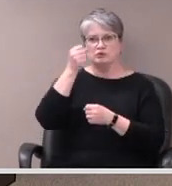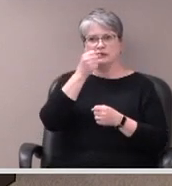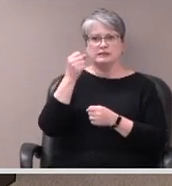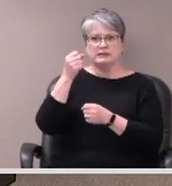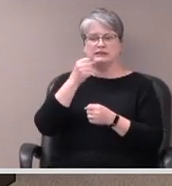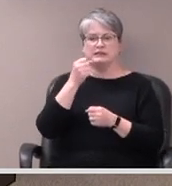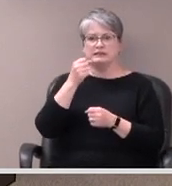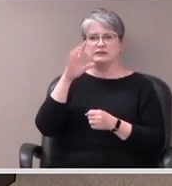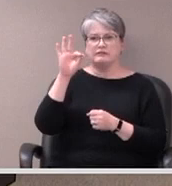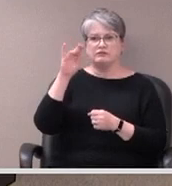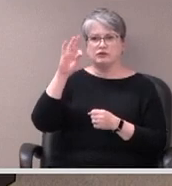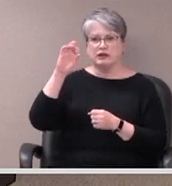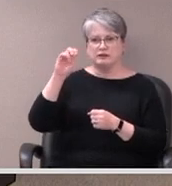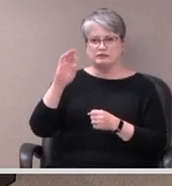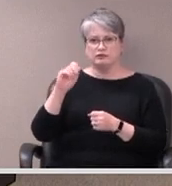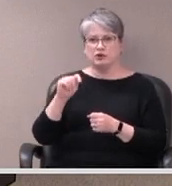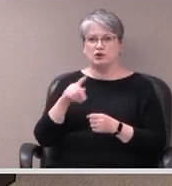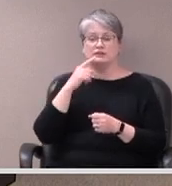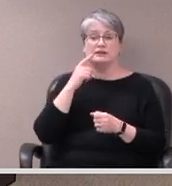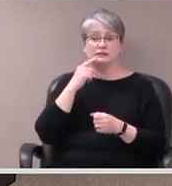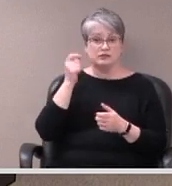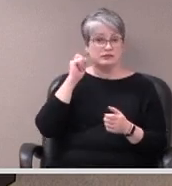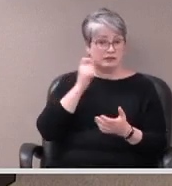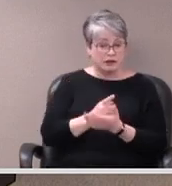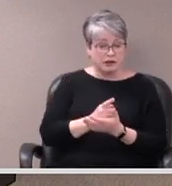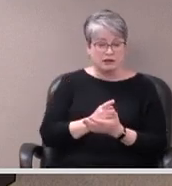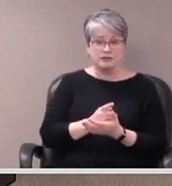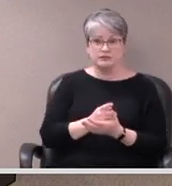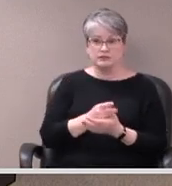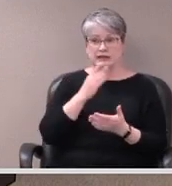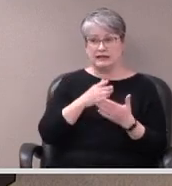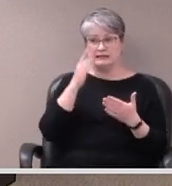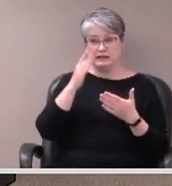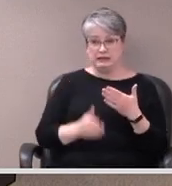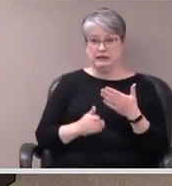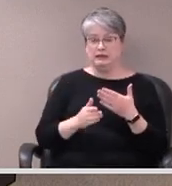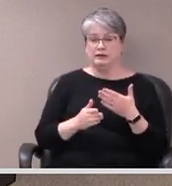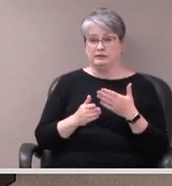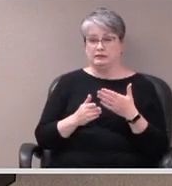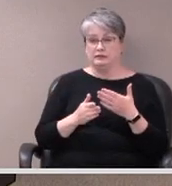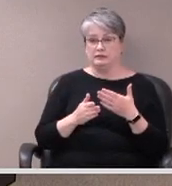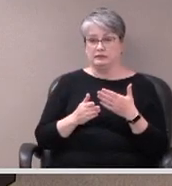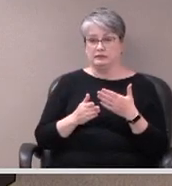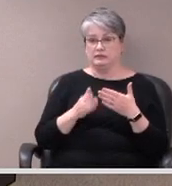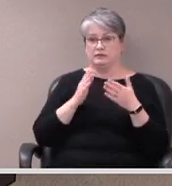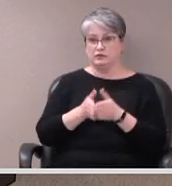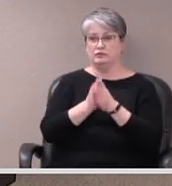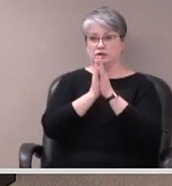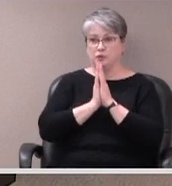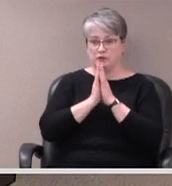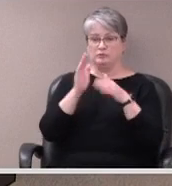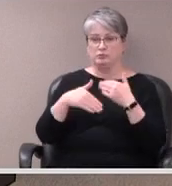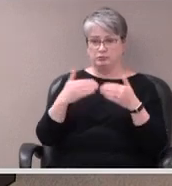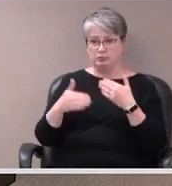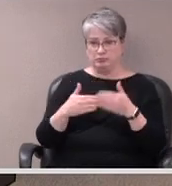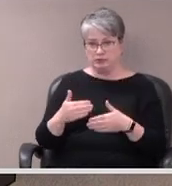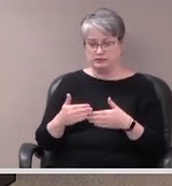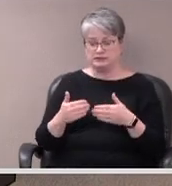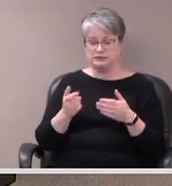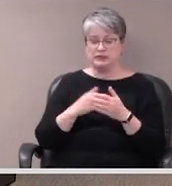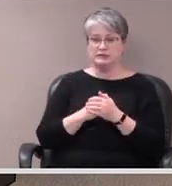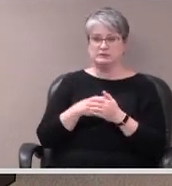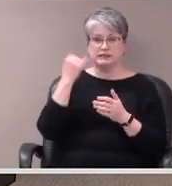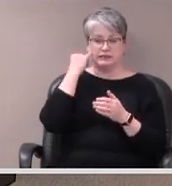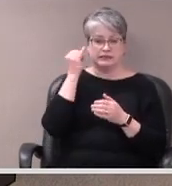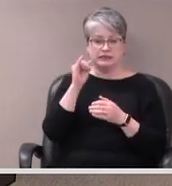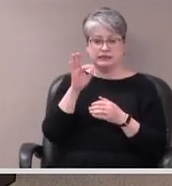an affidavit and acknowledgement that happens at the end of this request process whenever a teacher